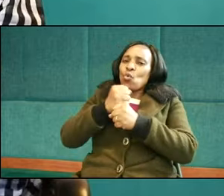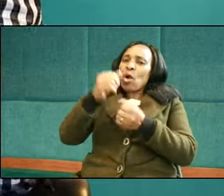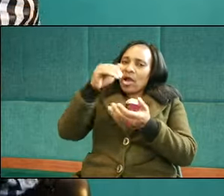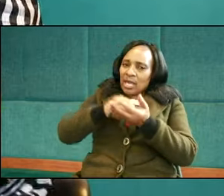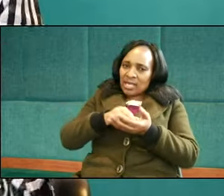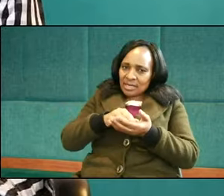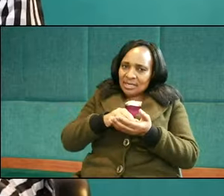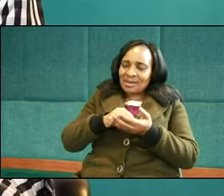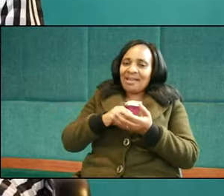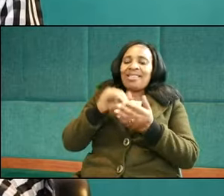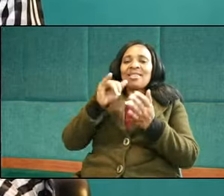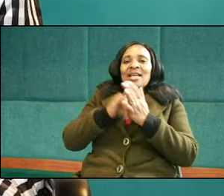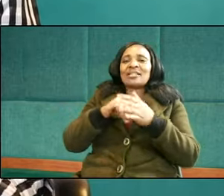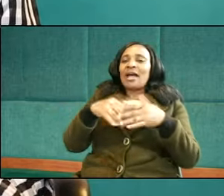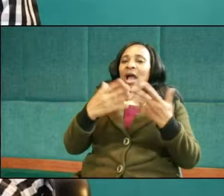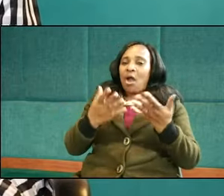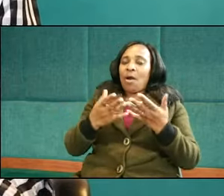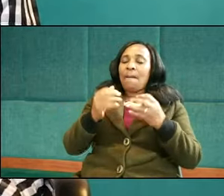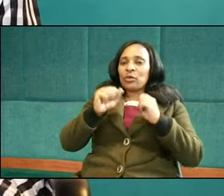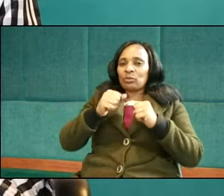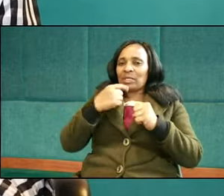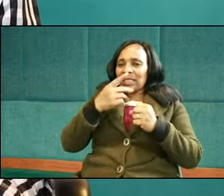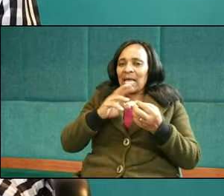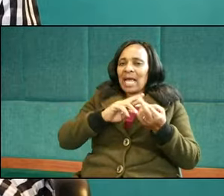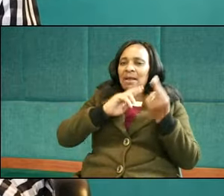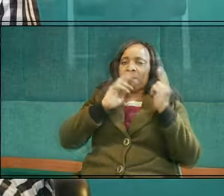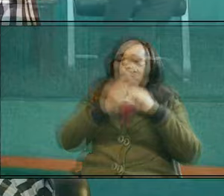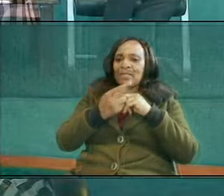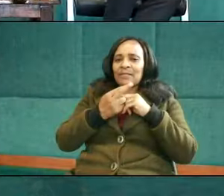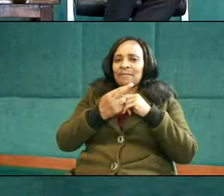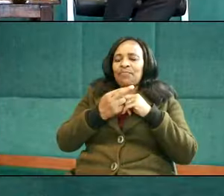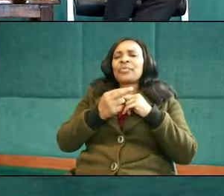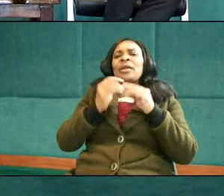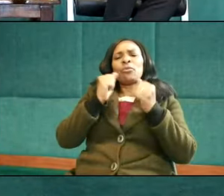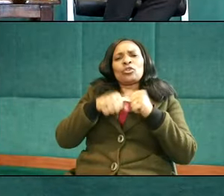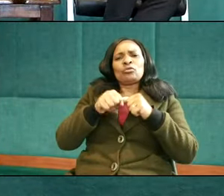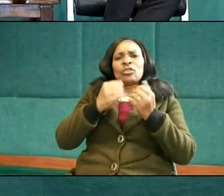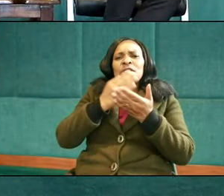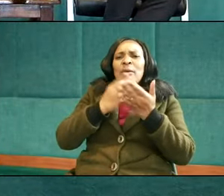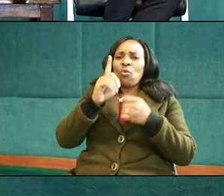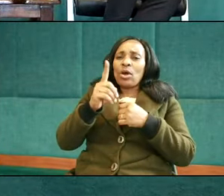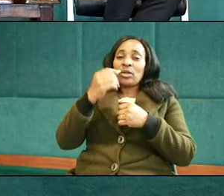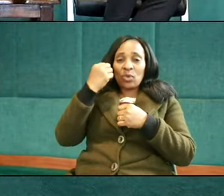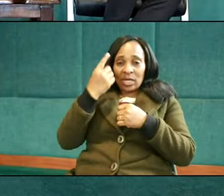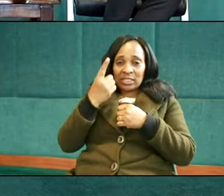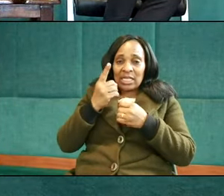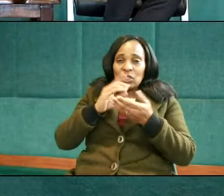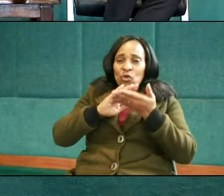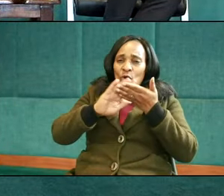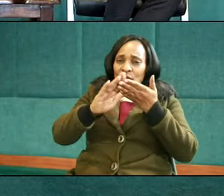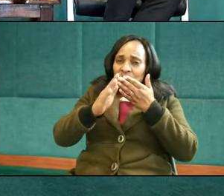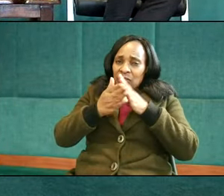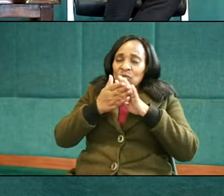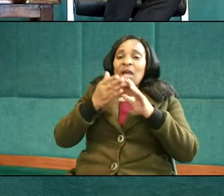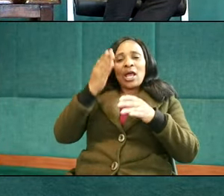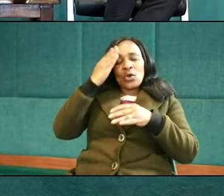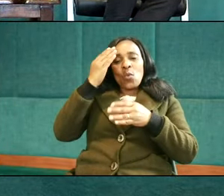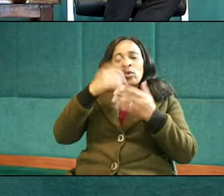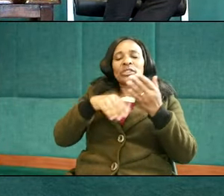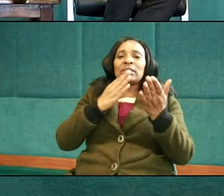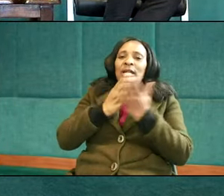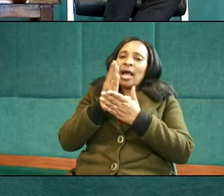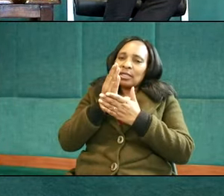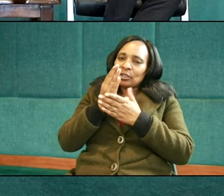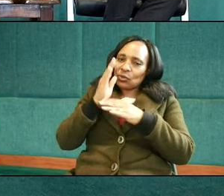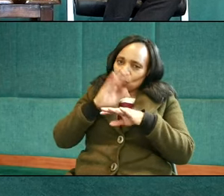So that's how I define the two terms. Oh, wow. It's similar to an understanding of like confession being, I know what's right, I